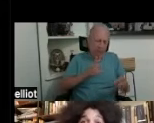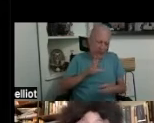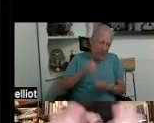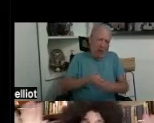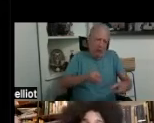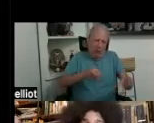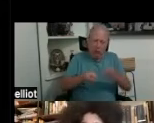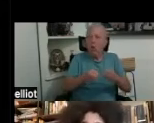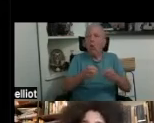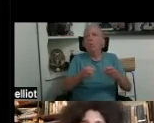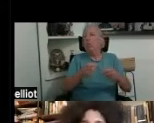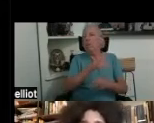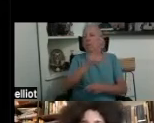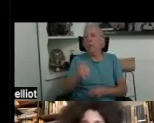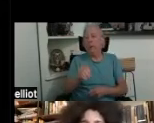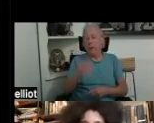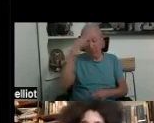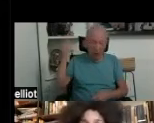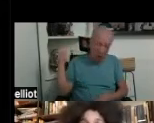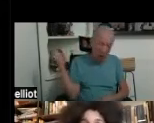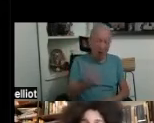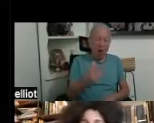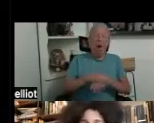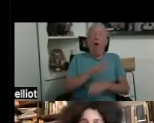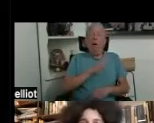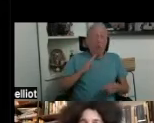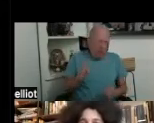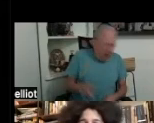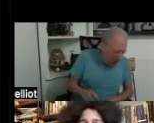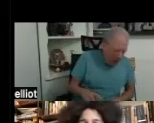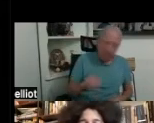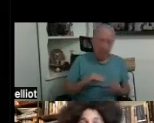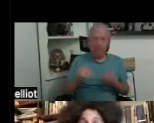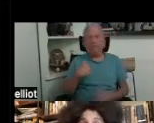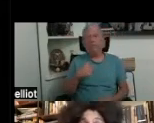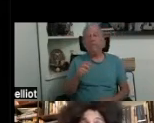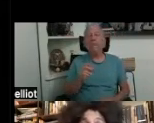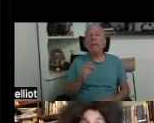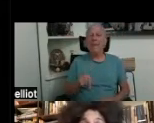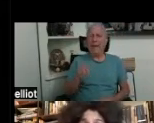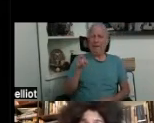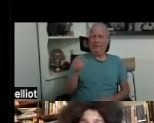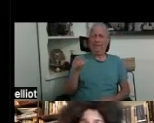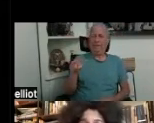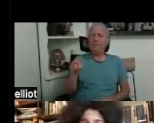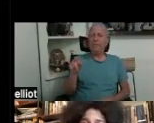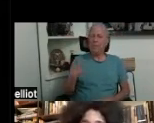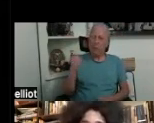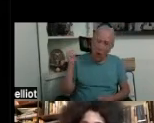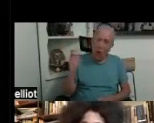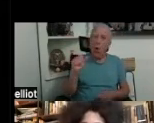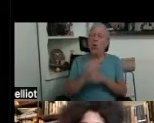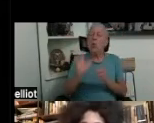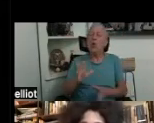by all being on the board. This second type of cooperative, where all of the workers are involved